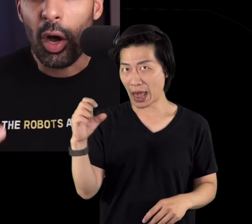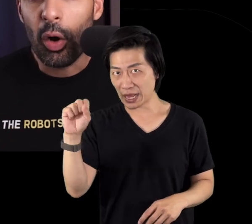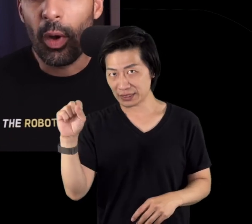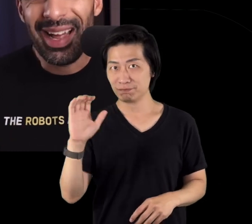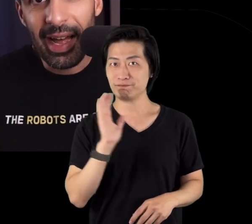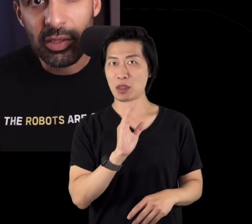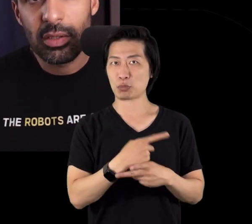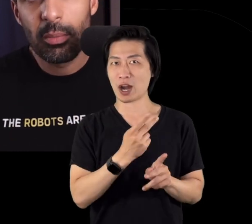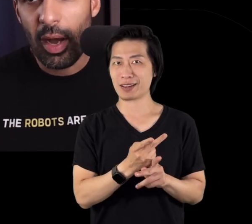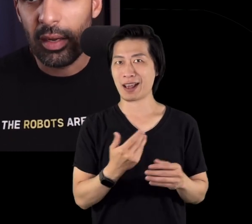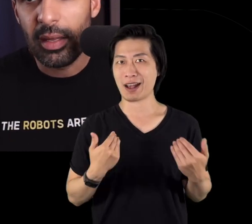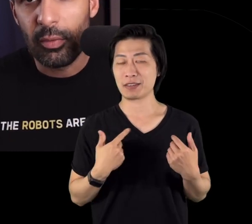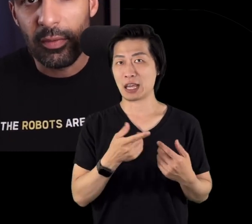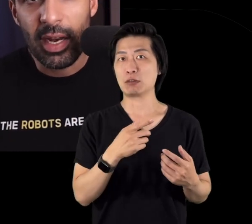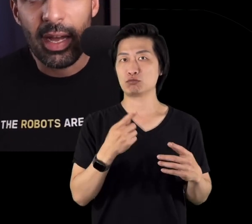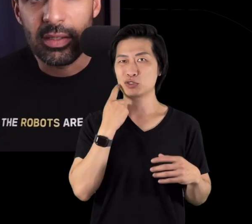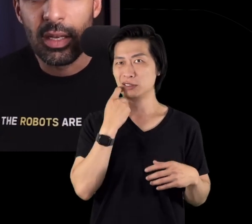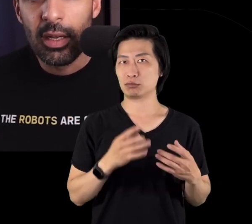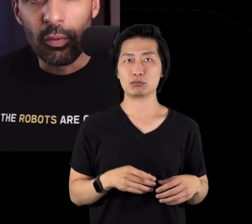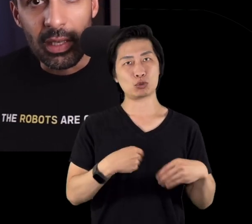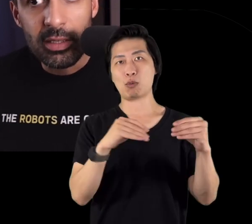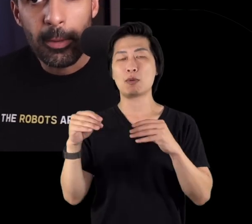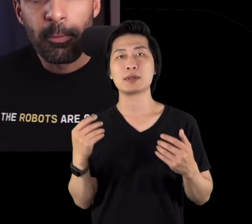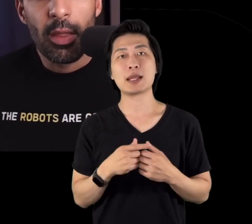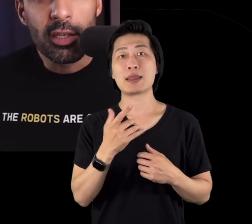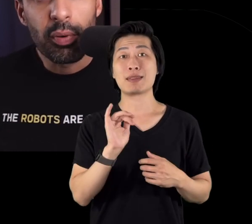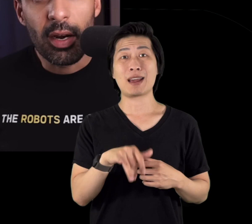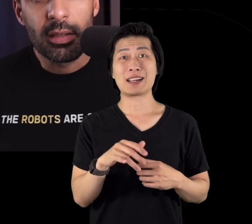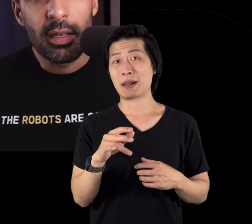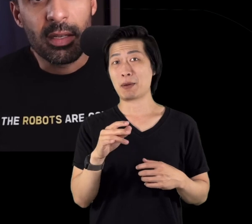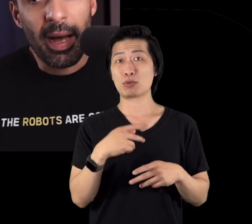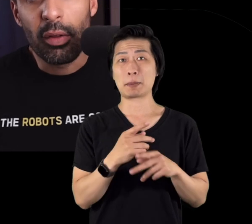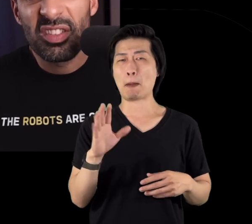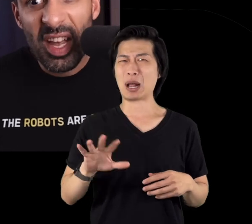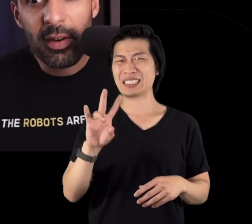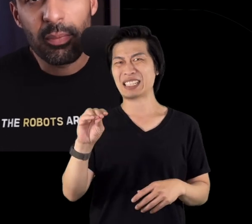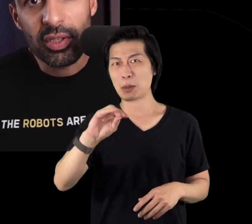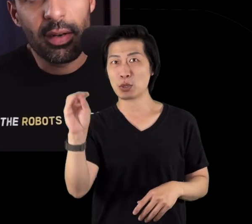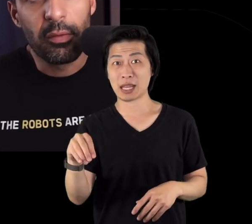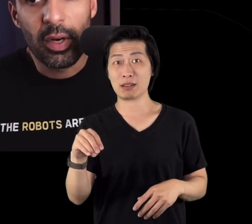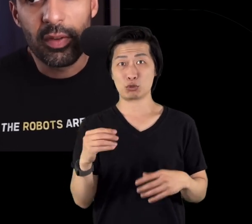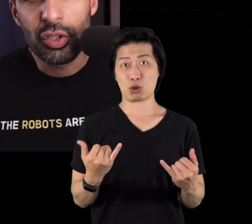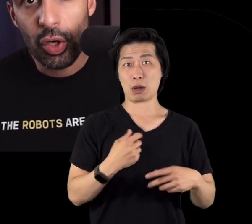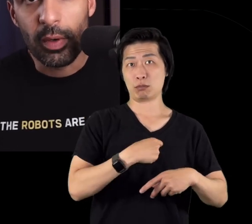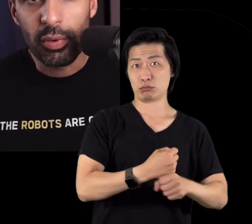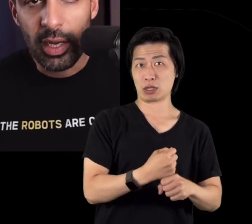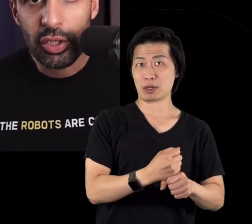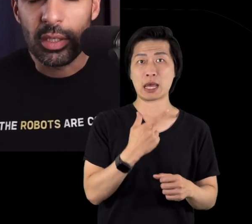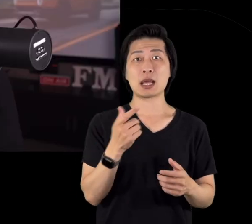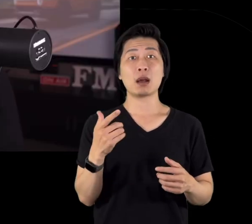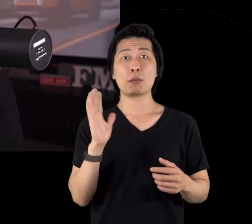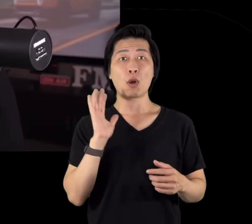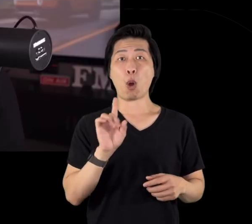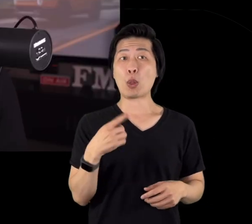of the R1S product that Rivian has released. This product is about 70% of Rivian's current